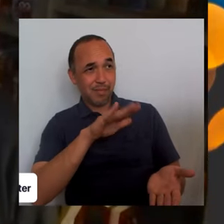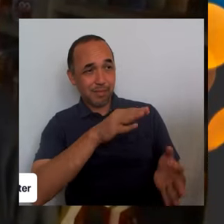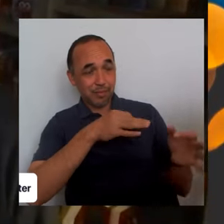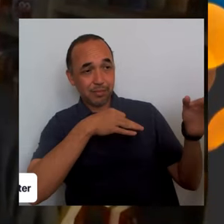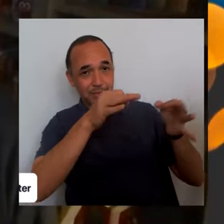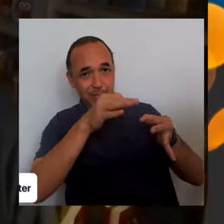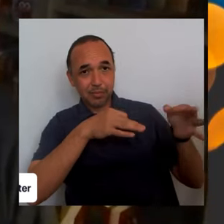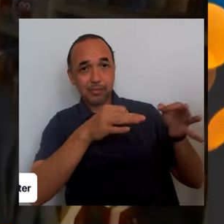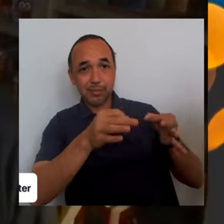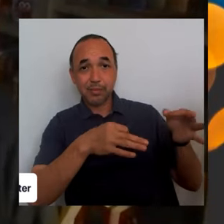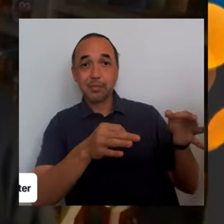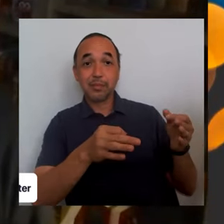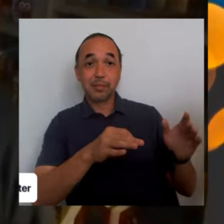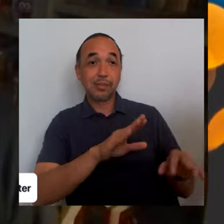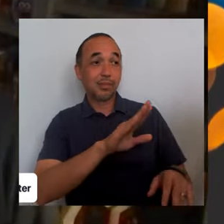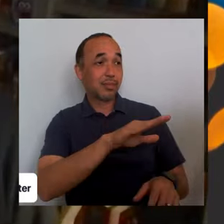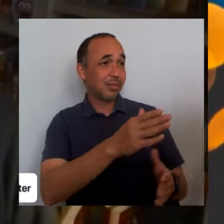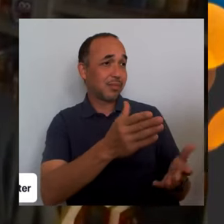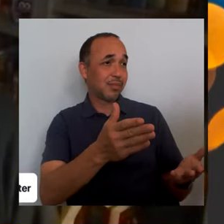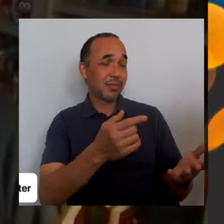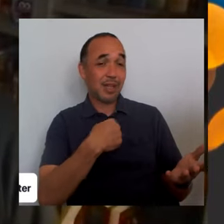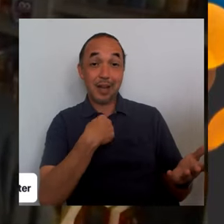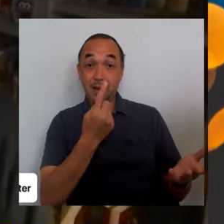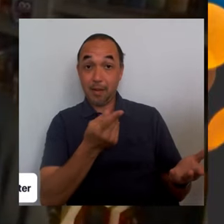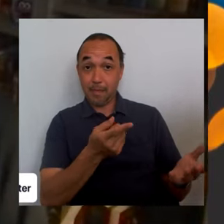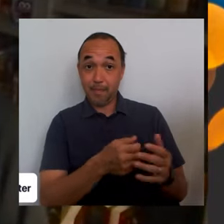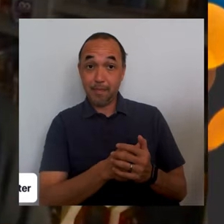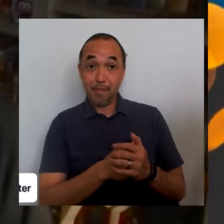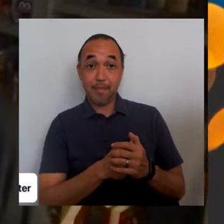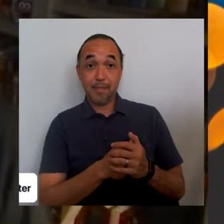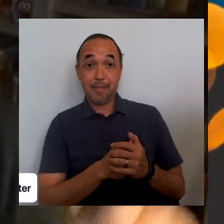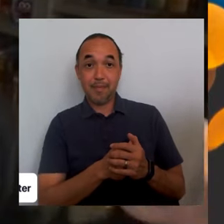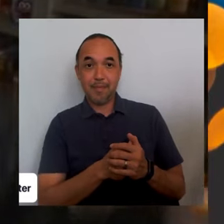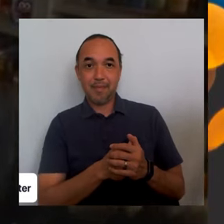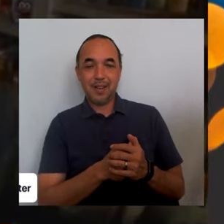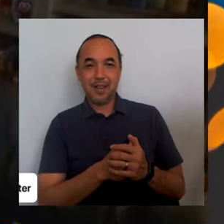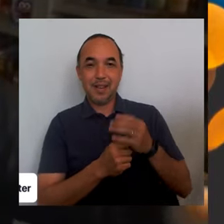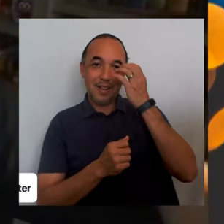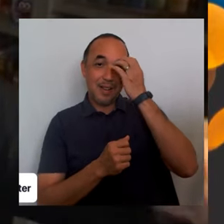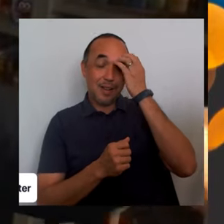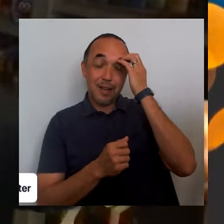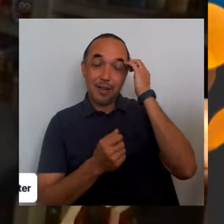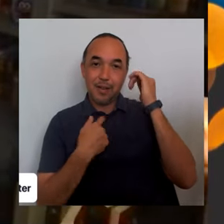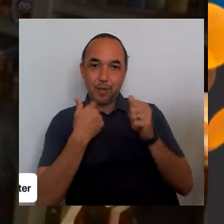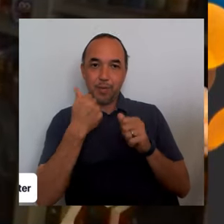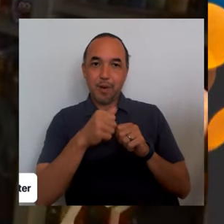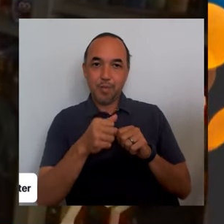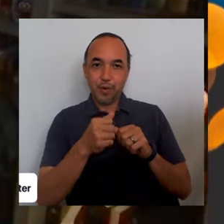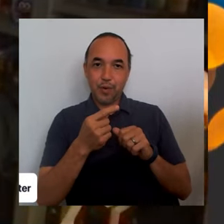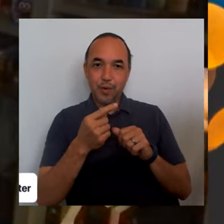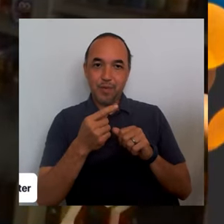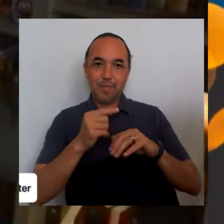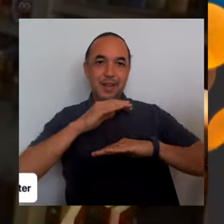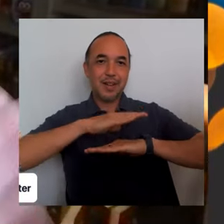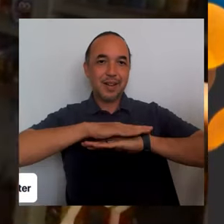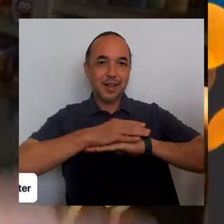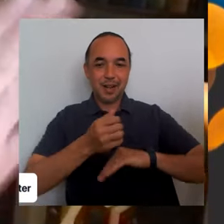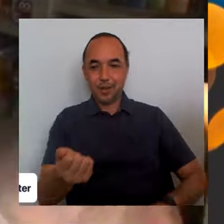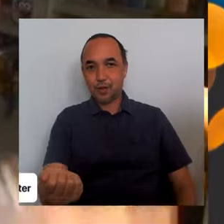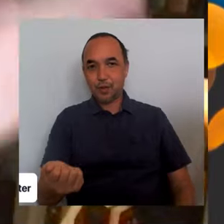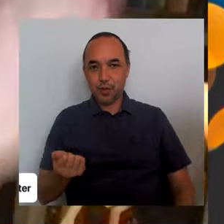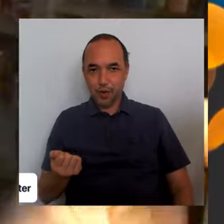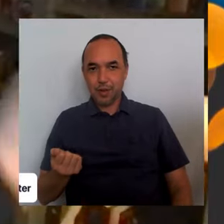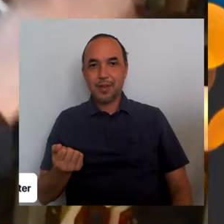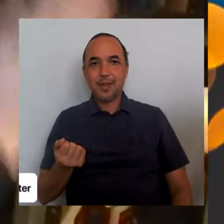are. And I tell them, I'm like, hey, what, you know, and I remember opening this drawer, desk drawer, and it was like, ghost hunters, ghost